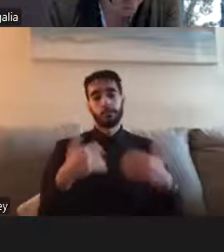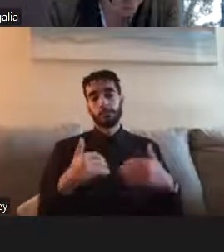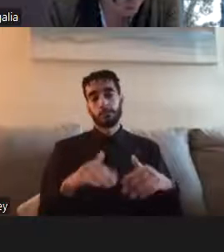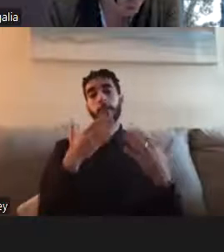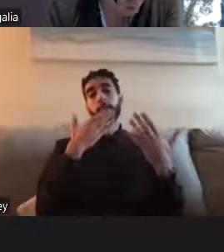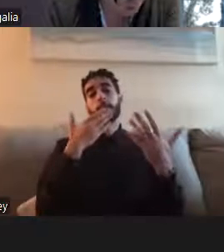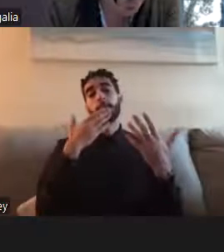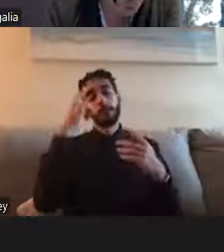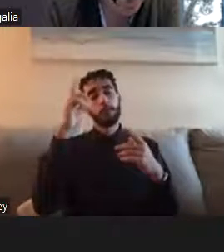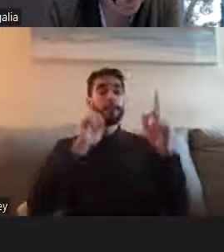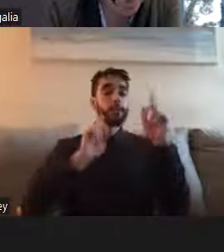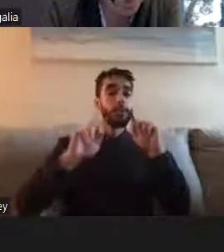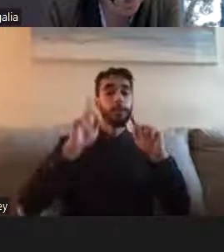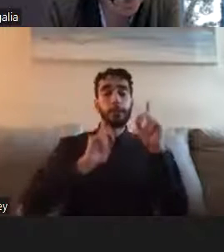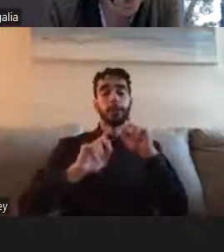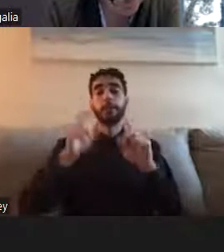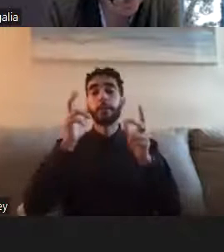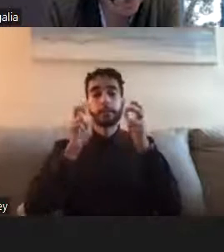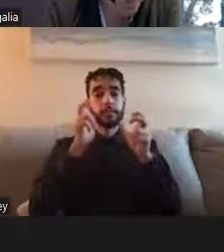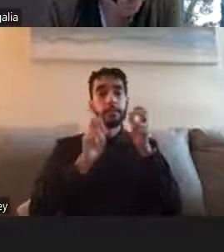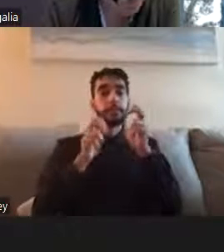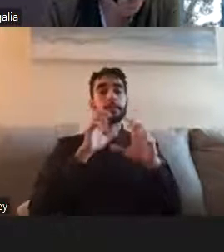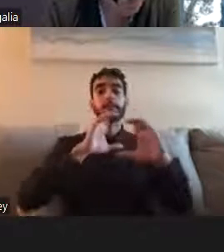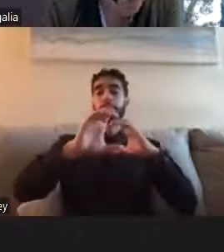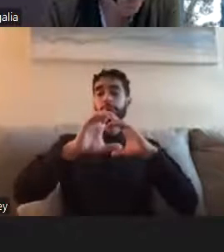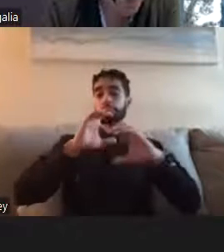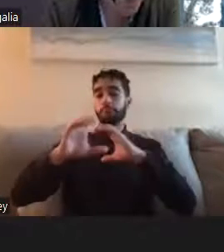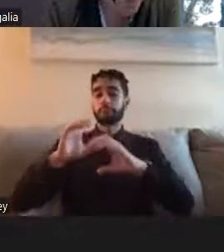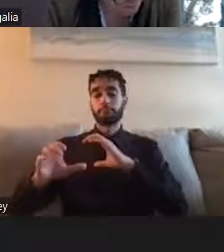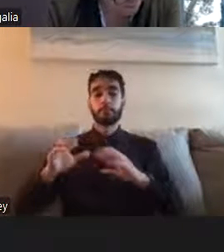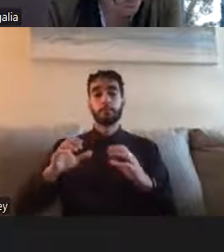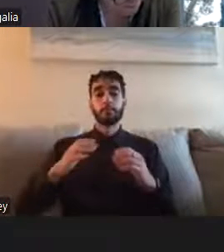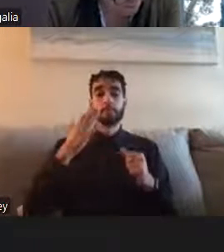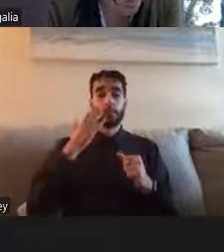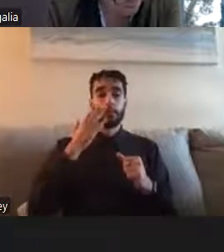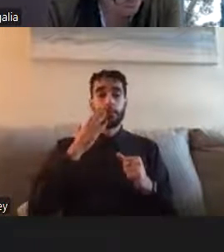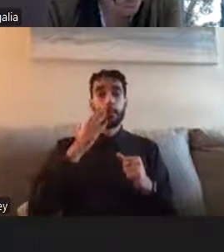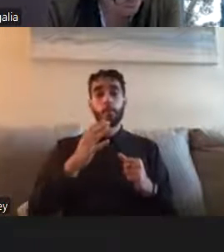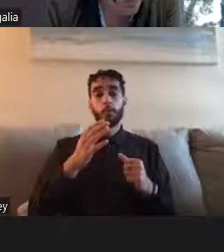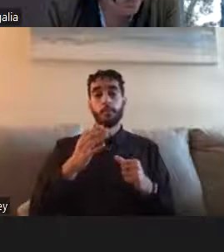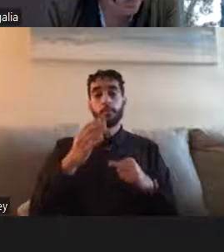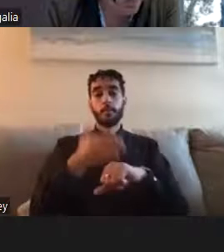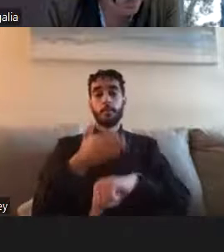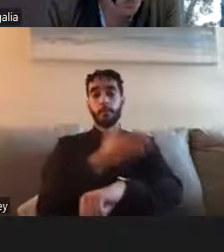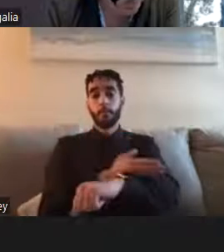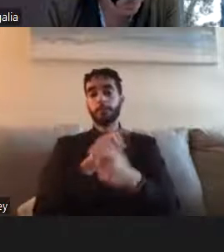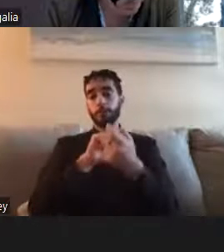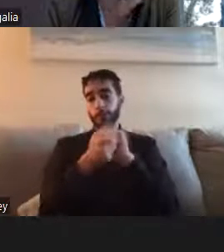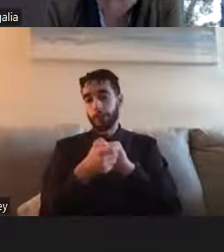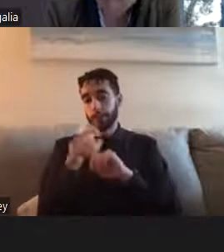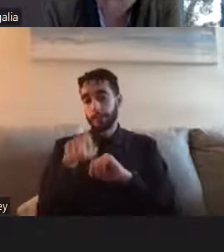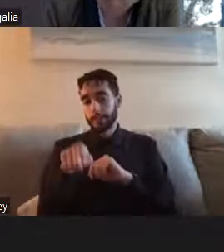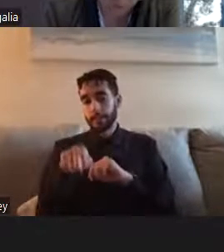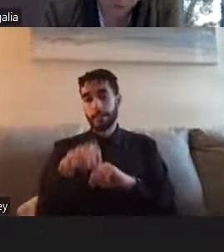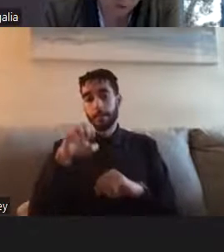other people, to make sure that we address this, because we're constantly talking about equity, and